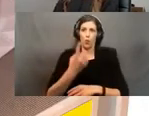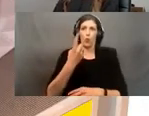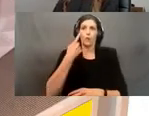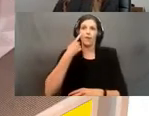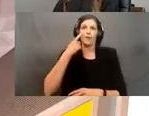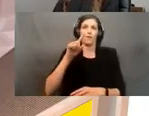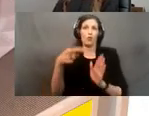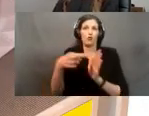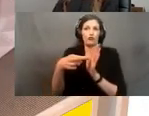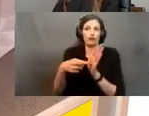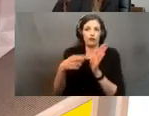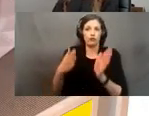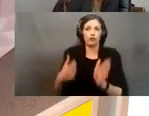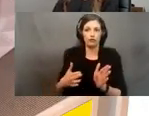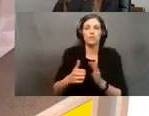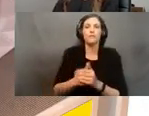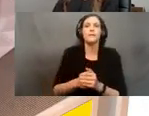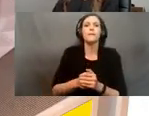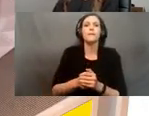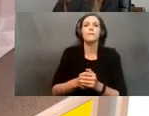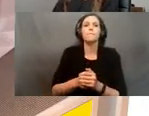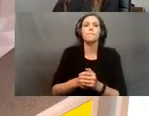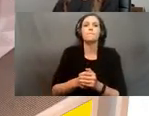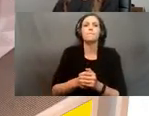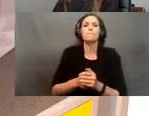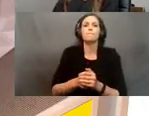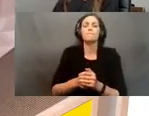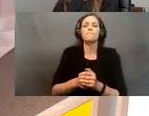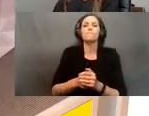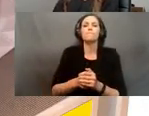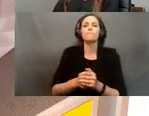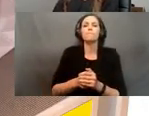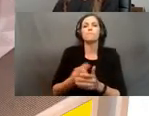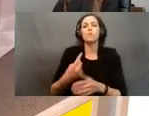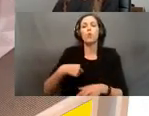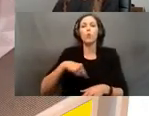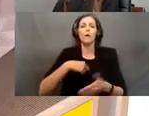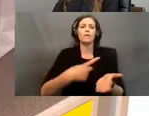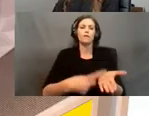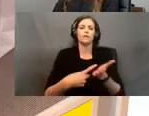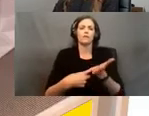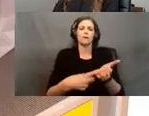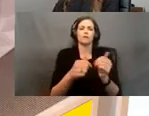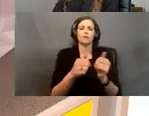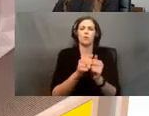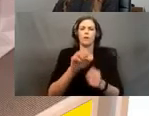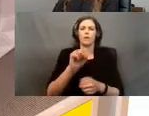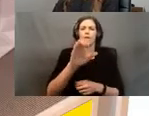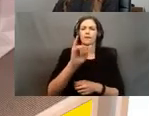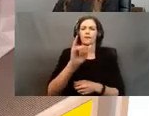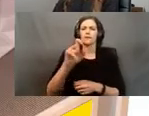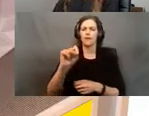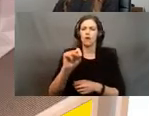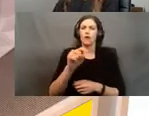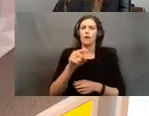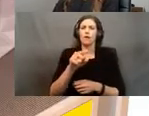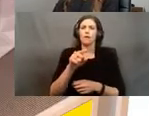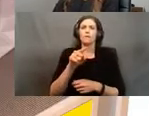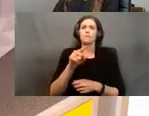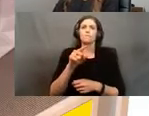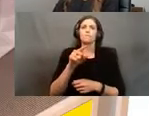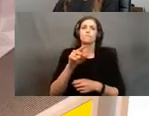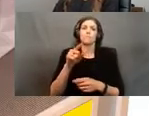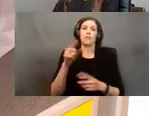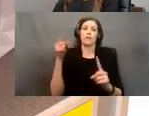for what we have discussed with Scarrett would be up to the beginning of the next annual